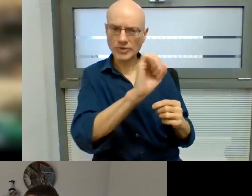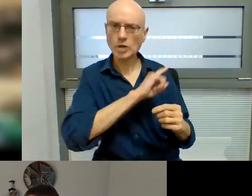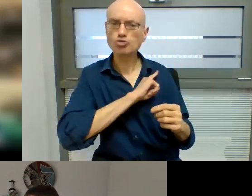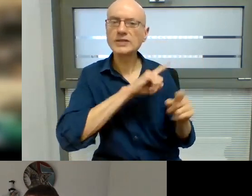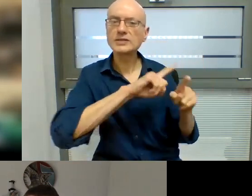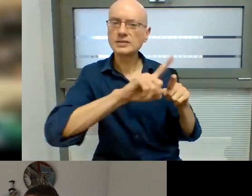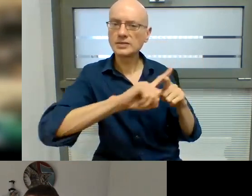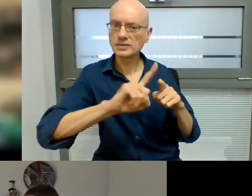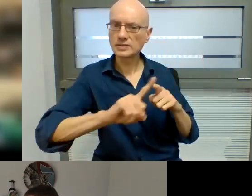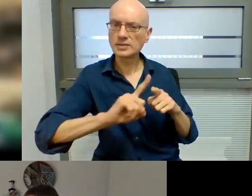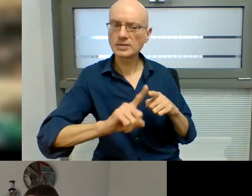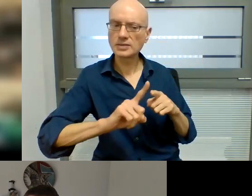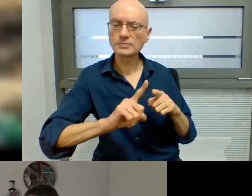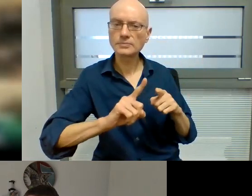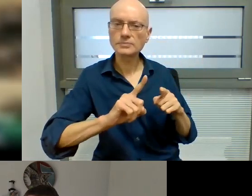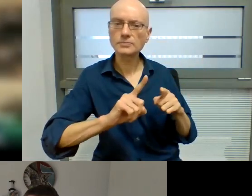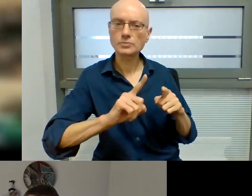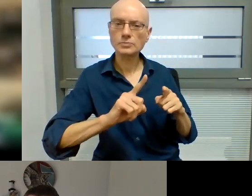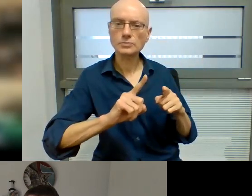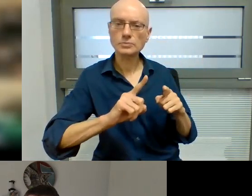I think